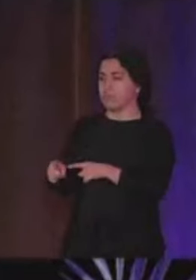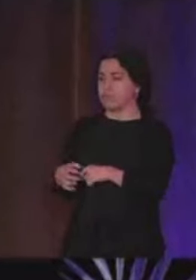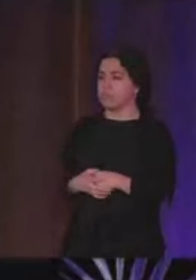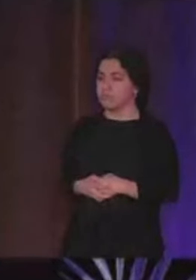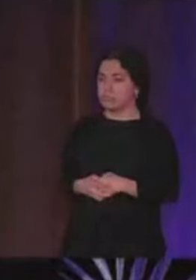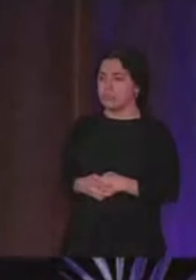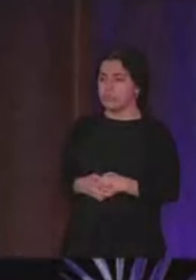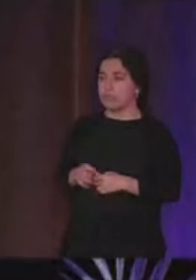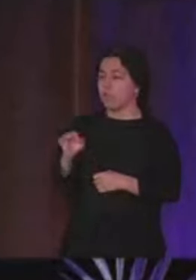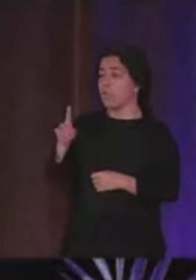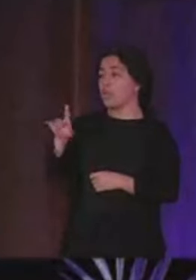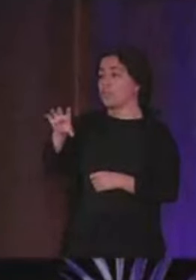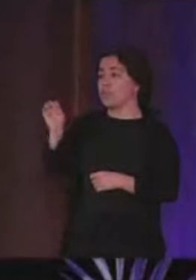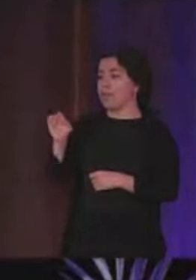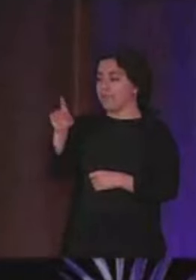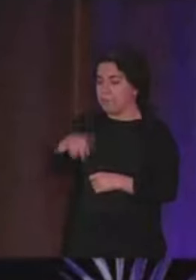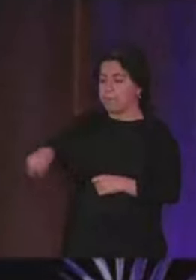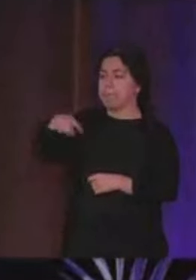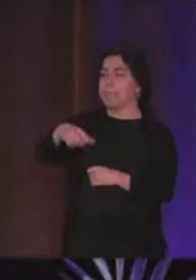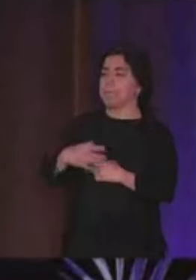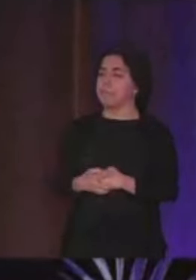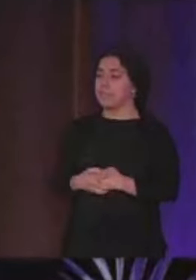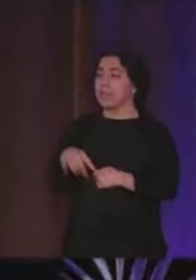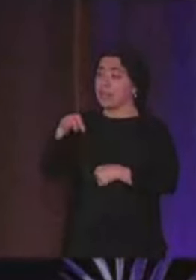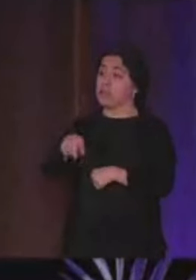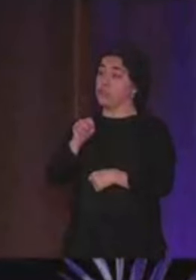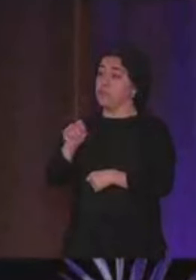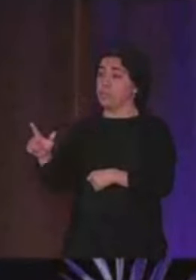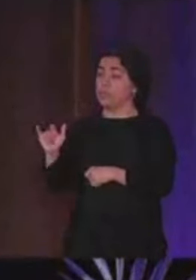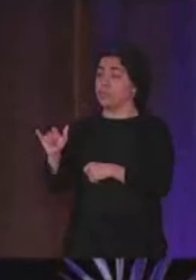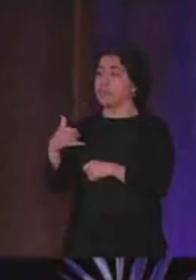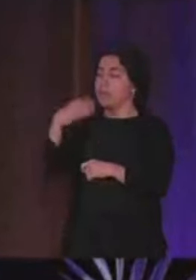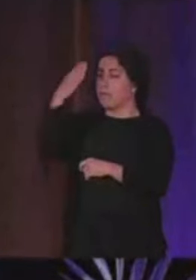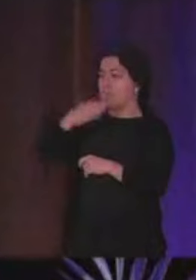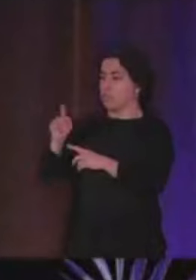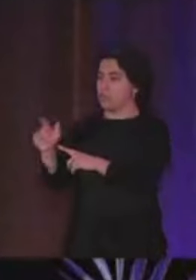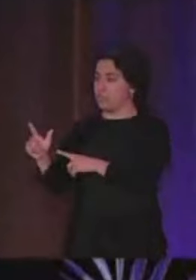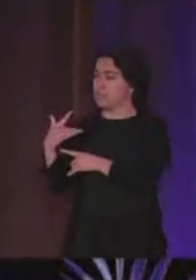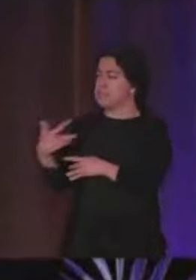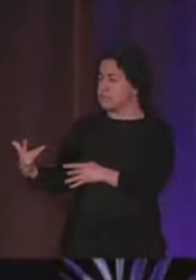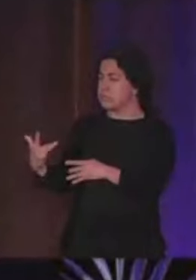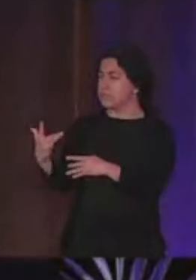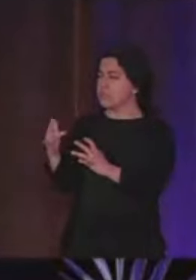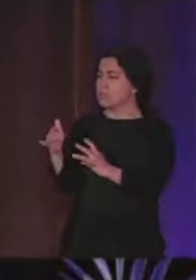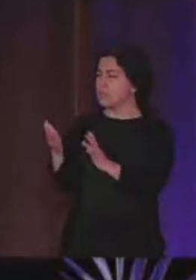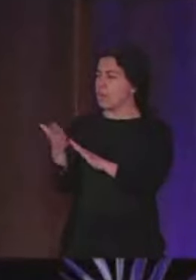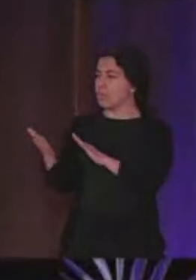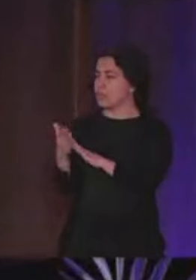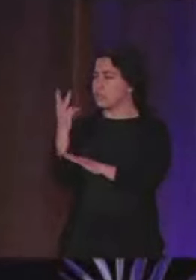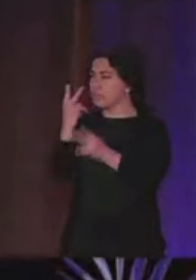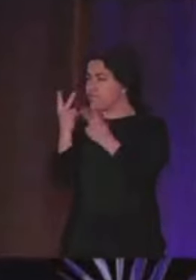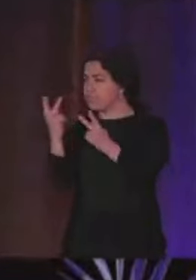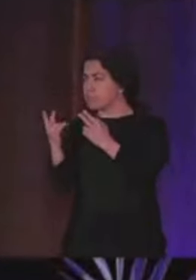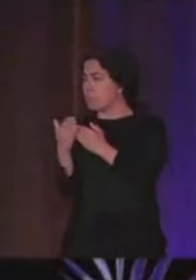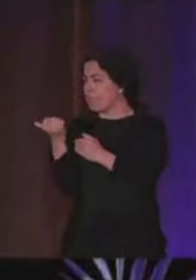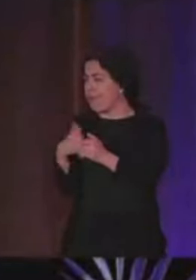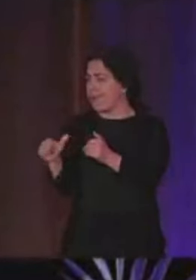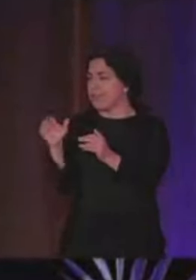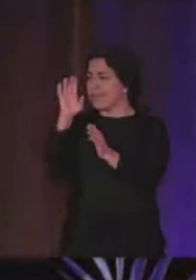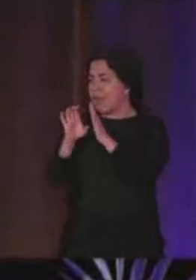This to parameter here can be a to, a from, or a from to. These are typical operations that we see on almost any animation